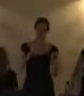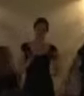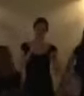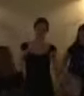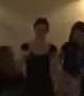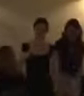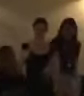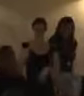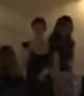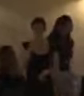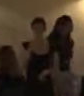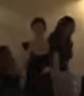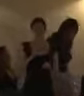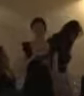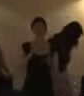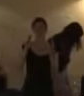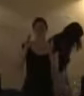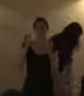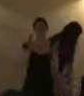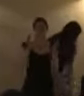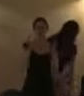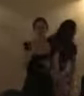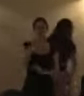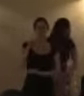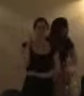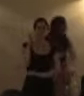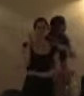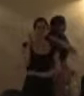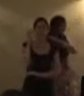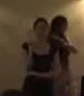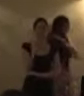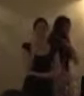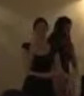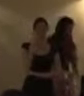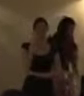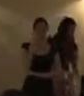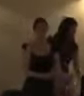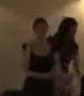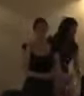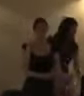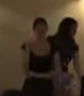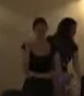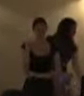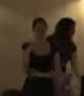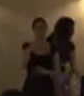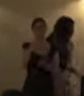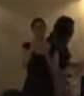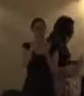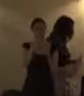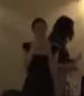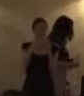over, because now we've got a block with 3 speeches